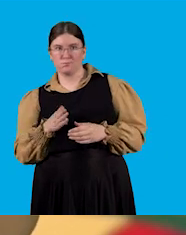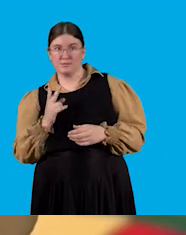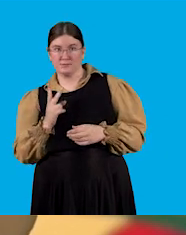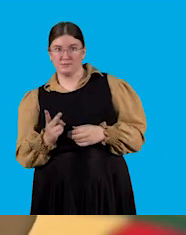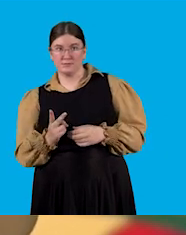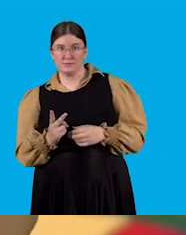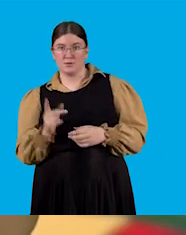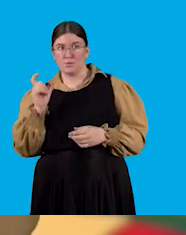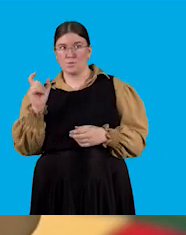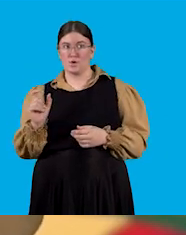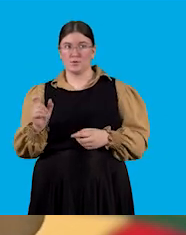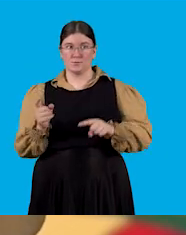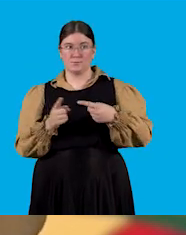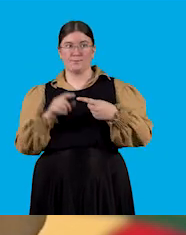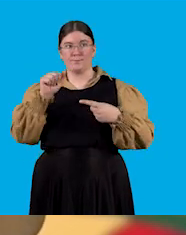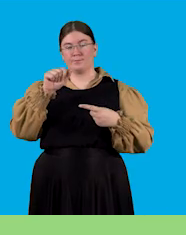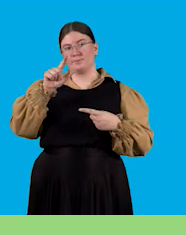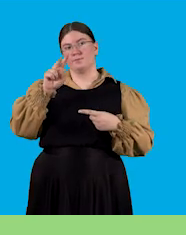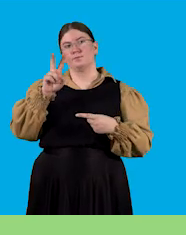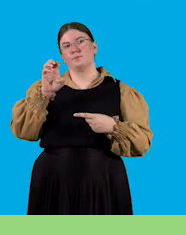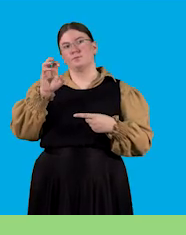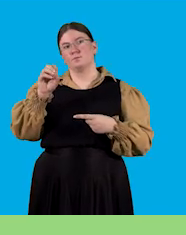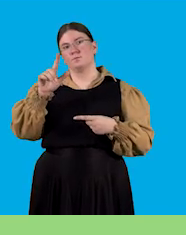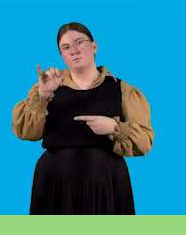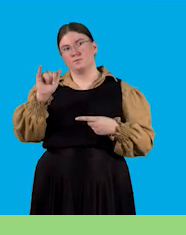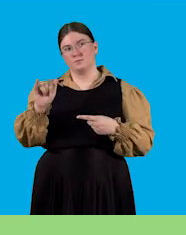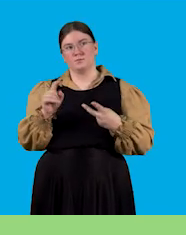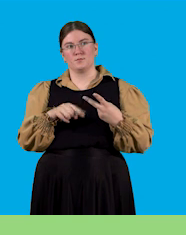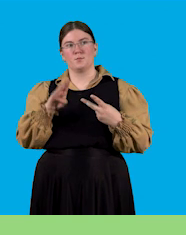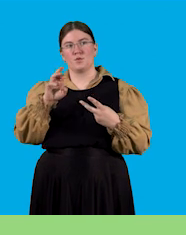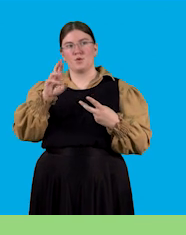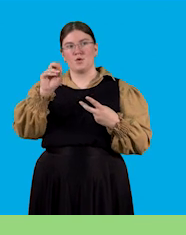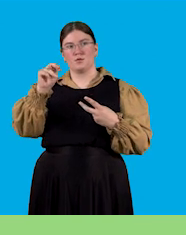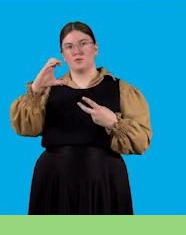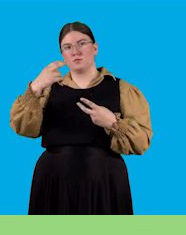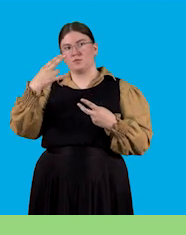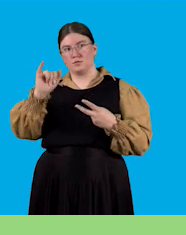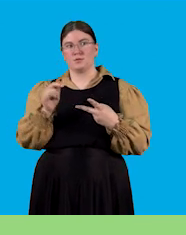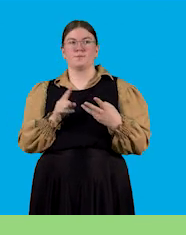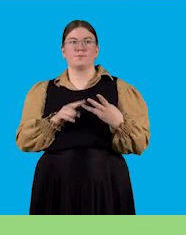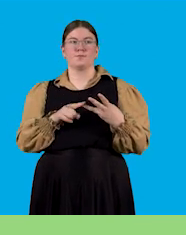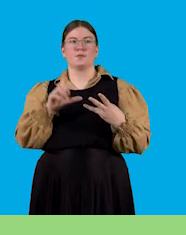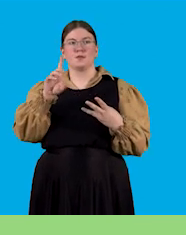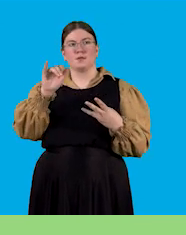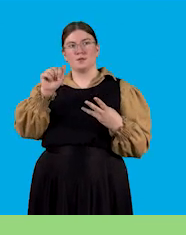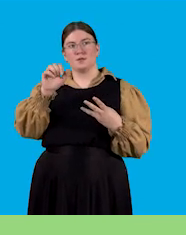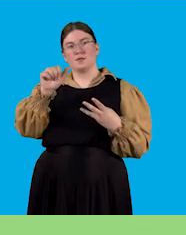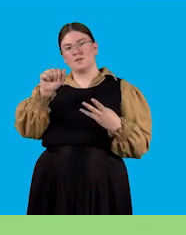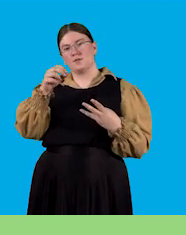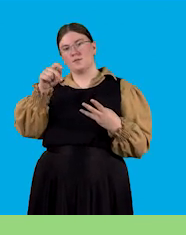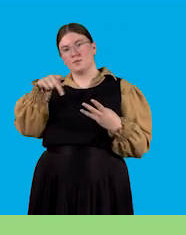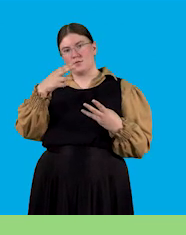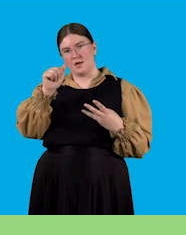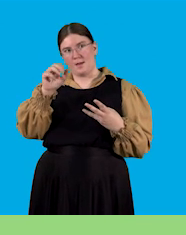lesson. The words include alveoli, bronchi, diaphragm, diffusion,